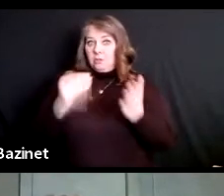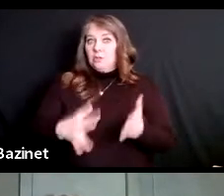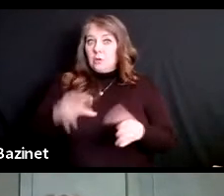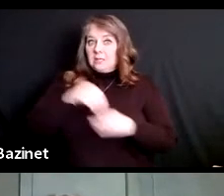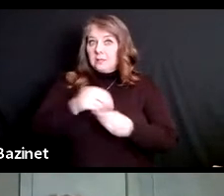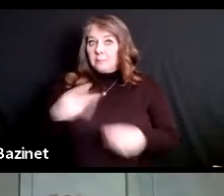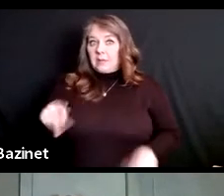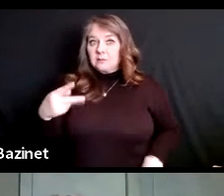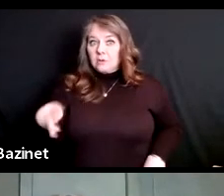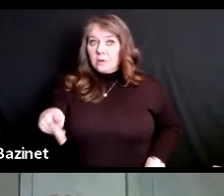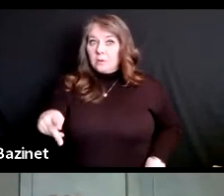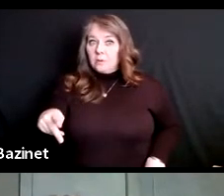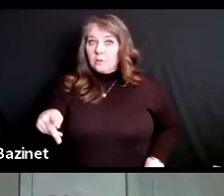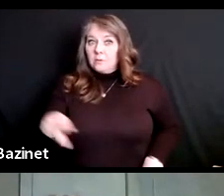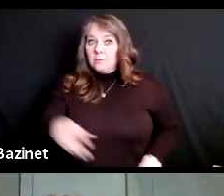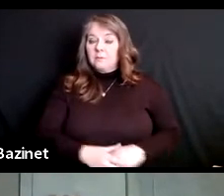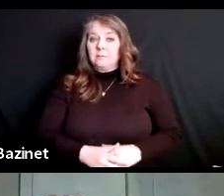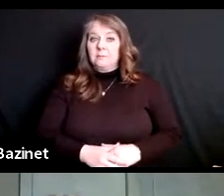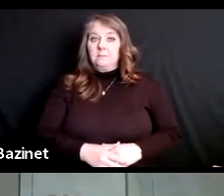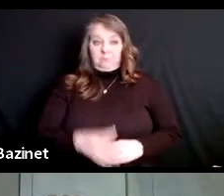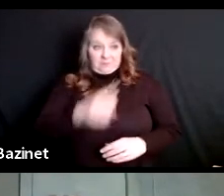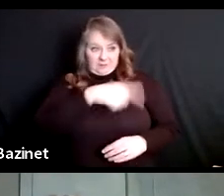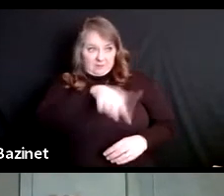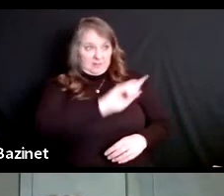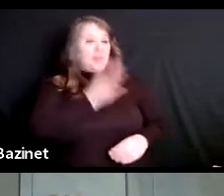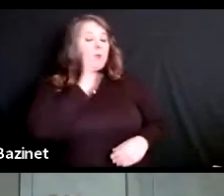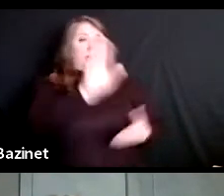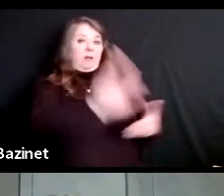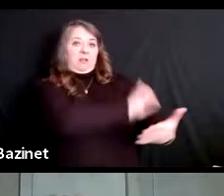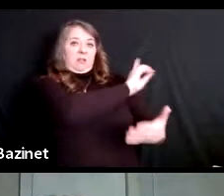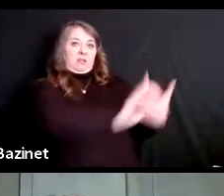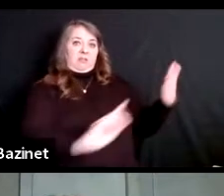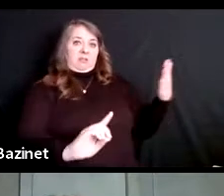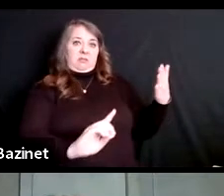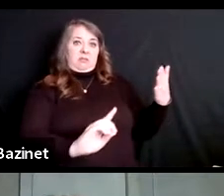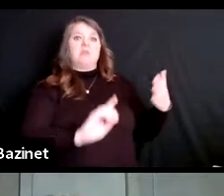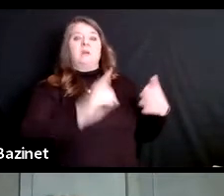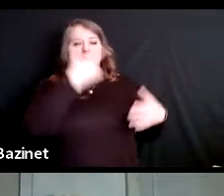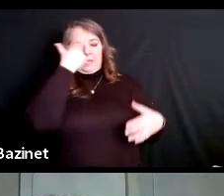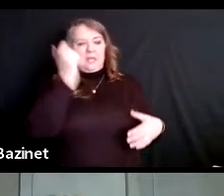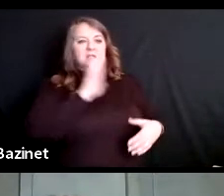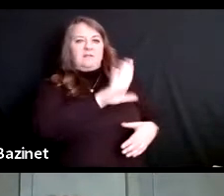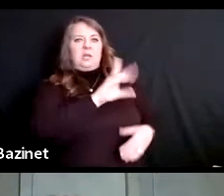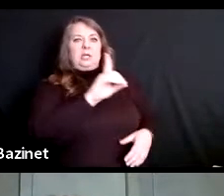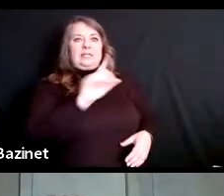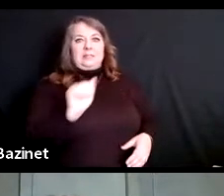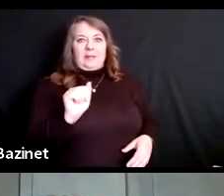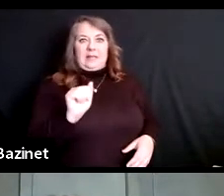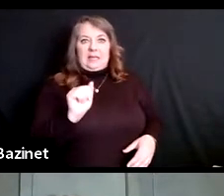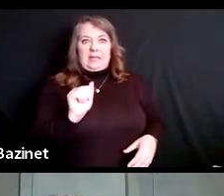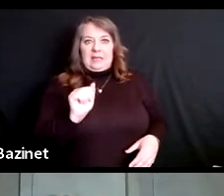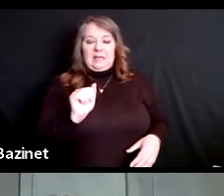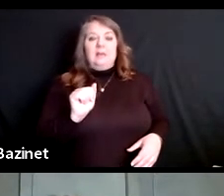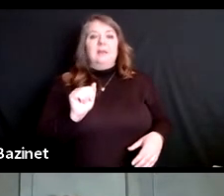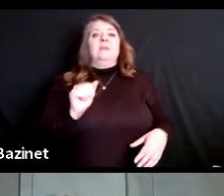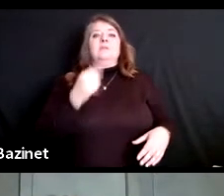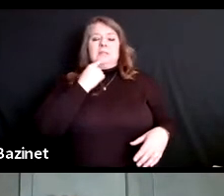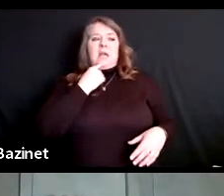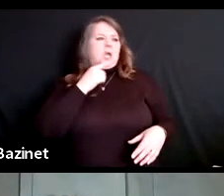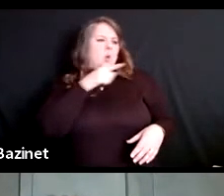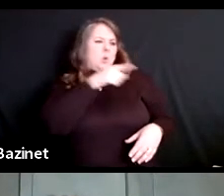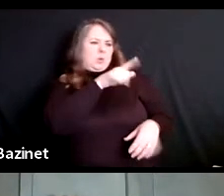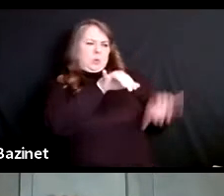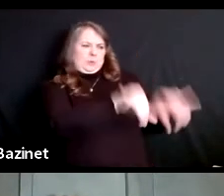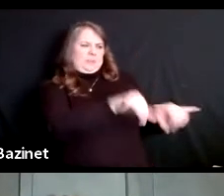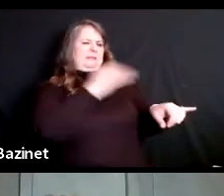Pasco? Are they going to be discriminated against based on their disability? To say, you have to stay